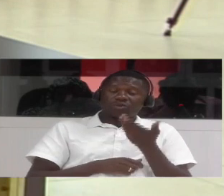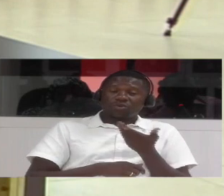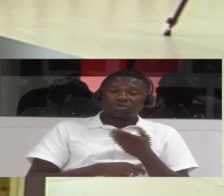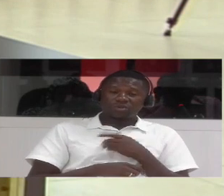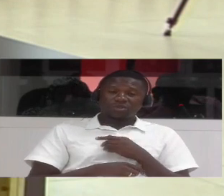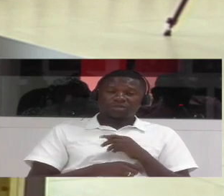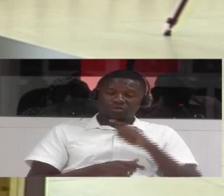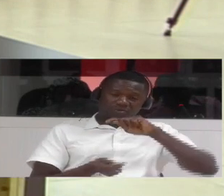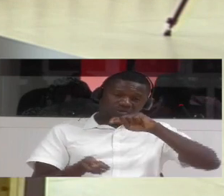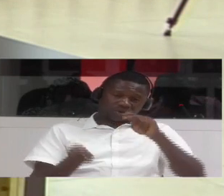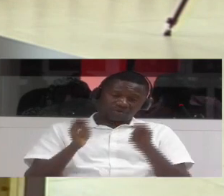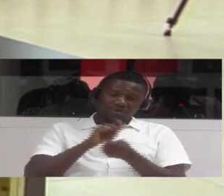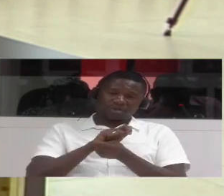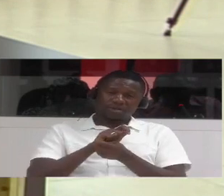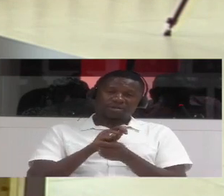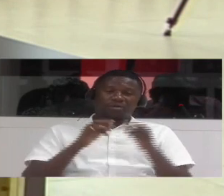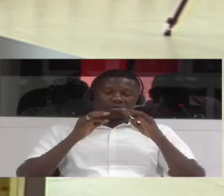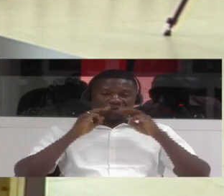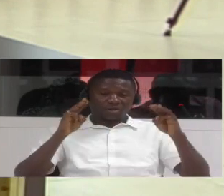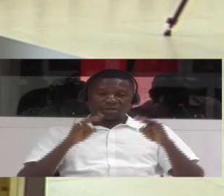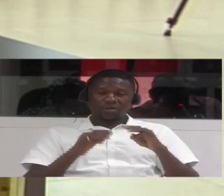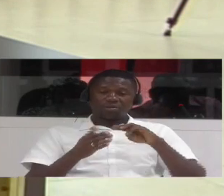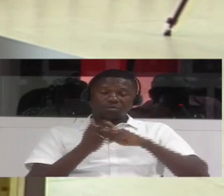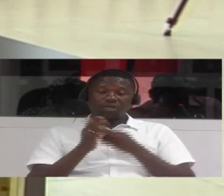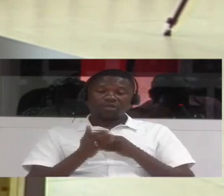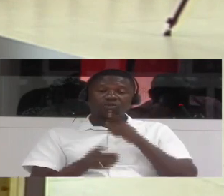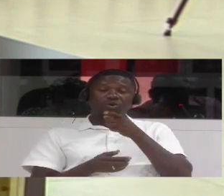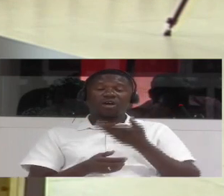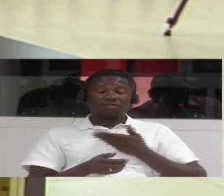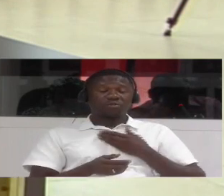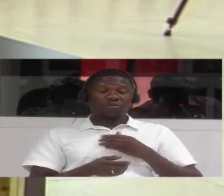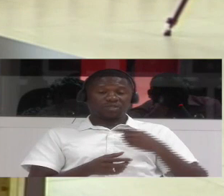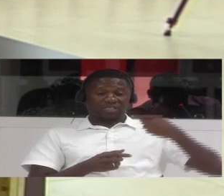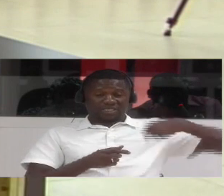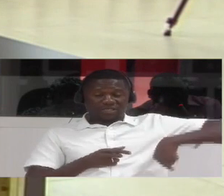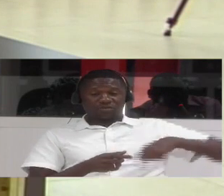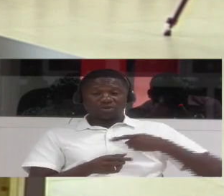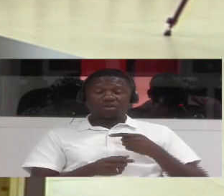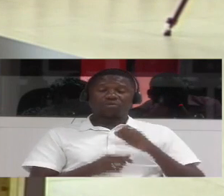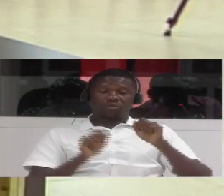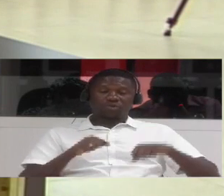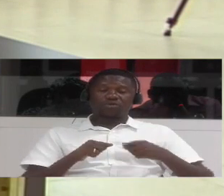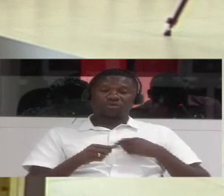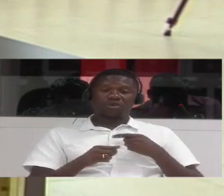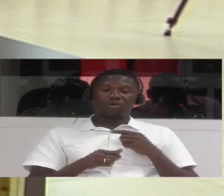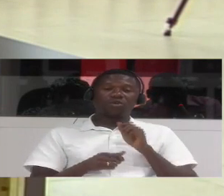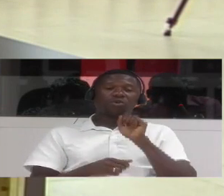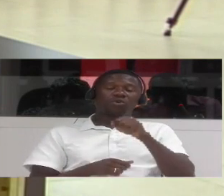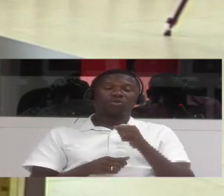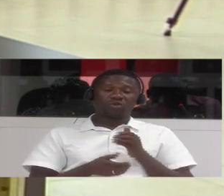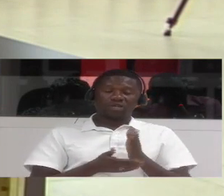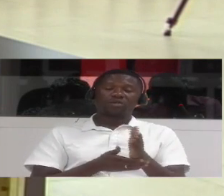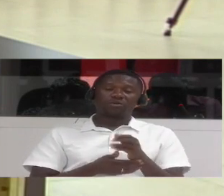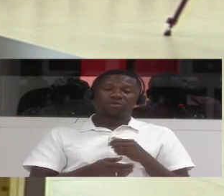it commodifies media. You have to be rich to be able to exercise your right to freedom of expression, which